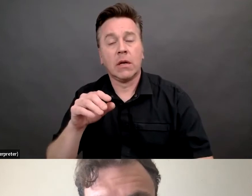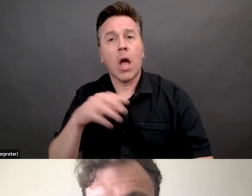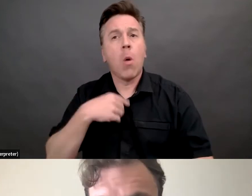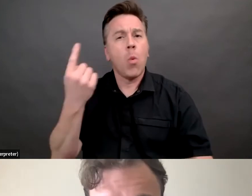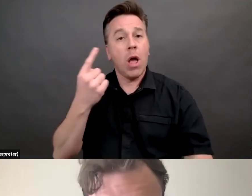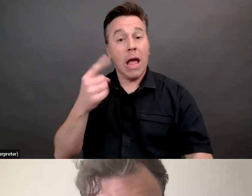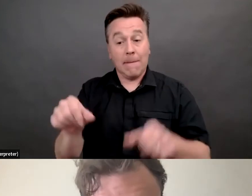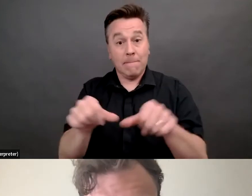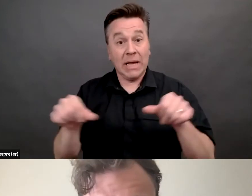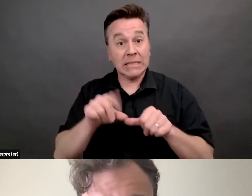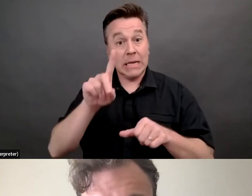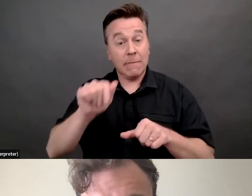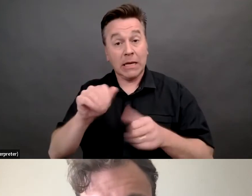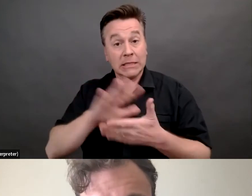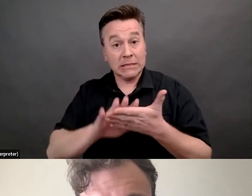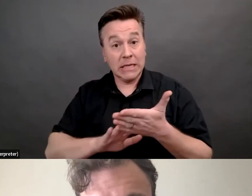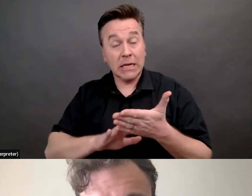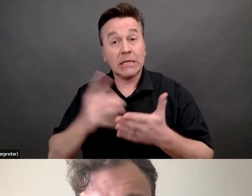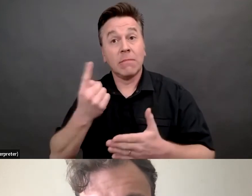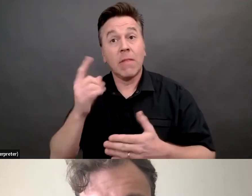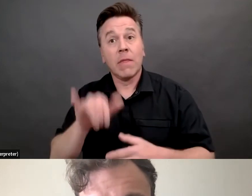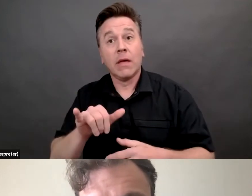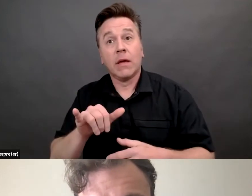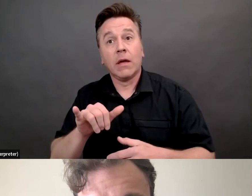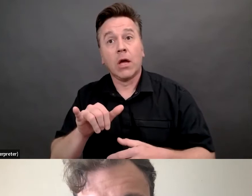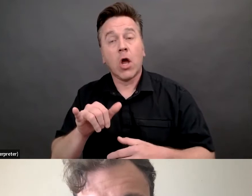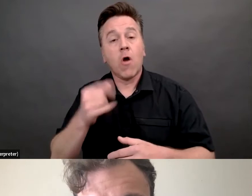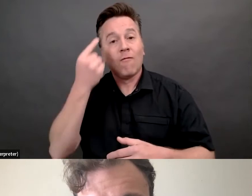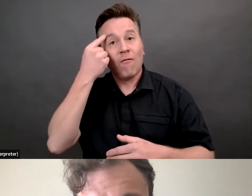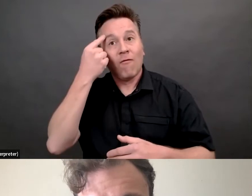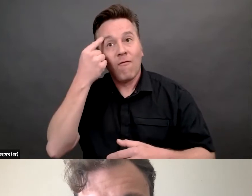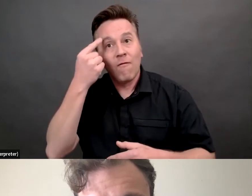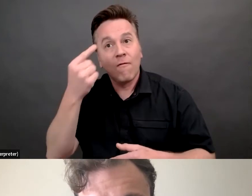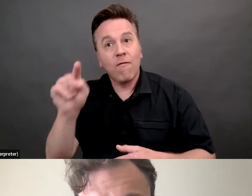Is the space of disability design something for